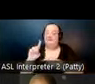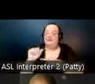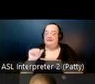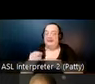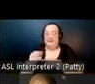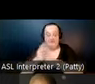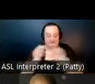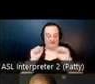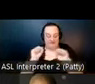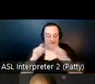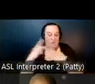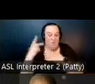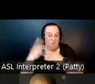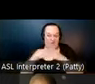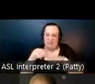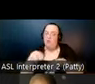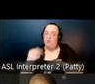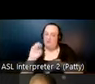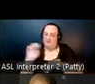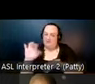in the Northeast region.